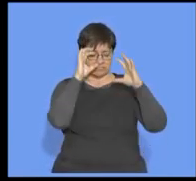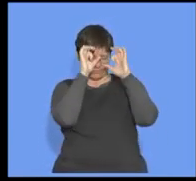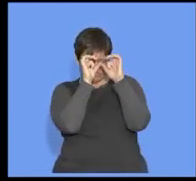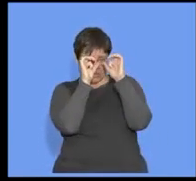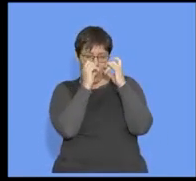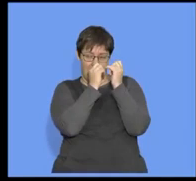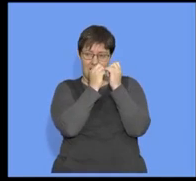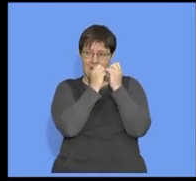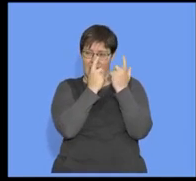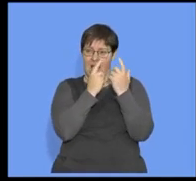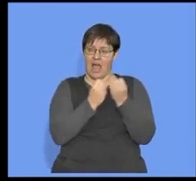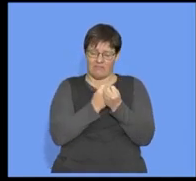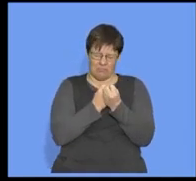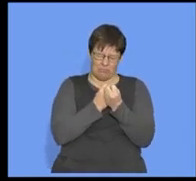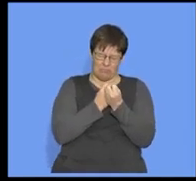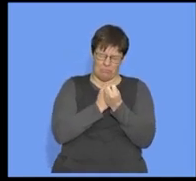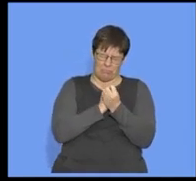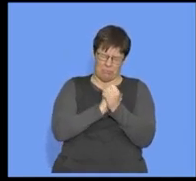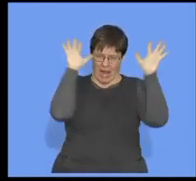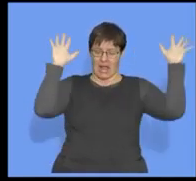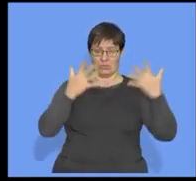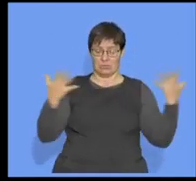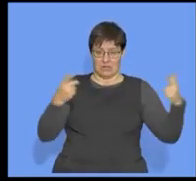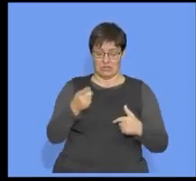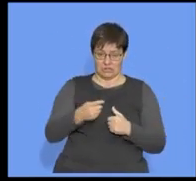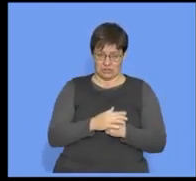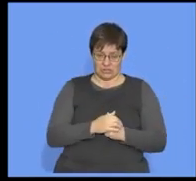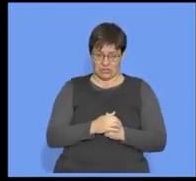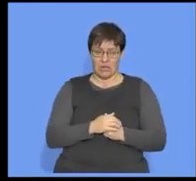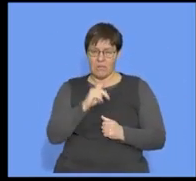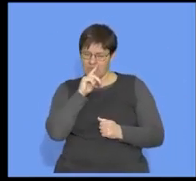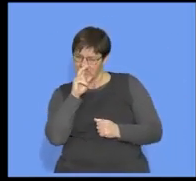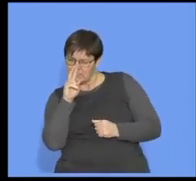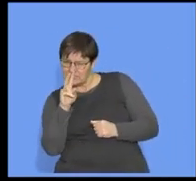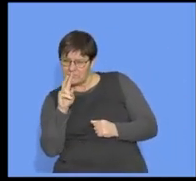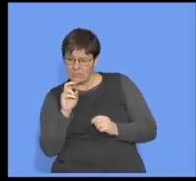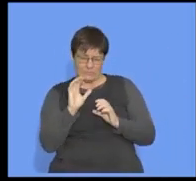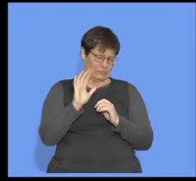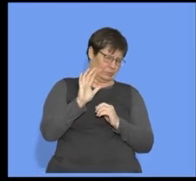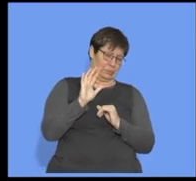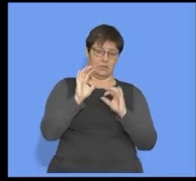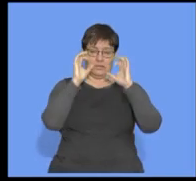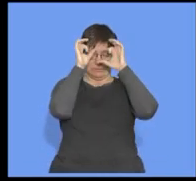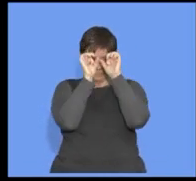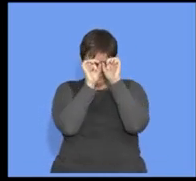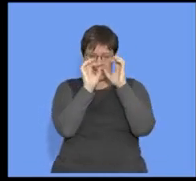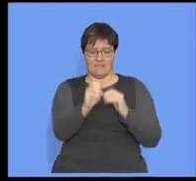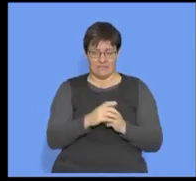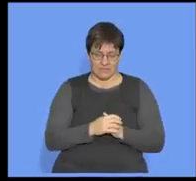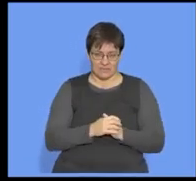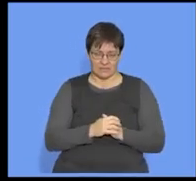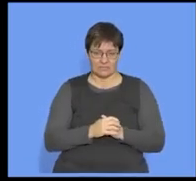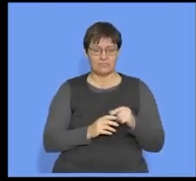the circular muscles, and because you are focusing on an image in bright